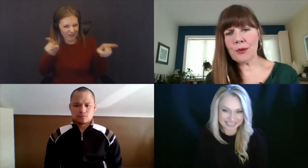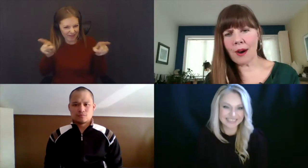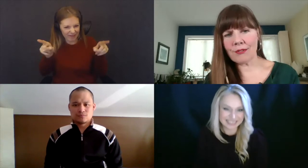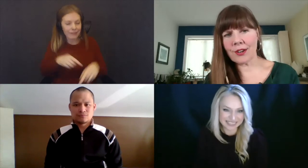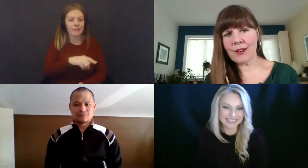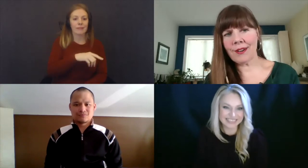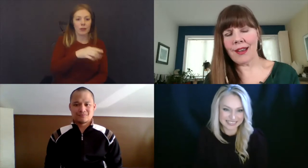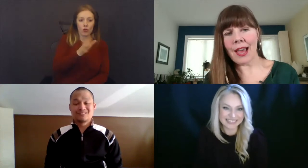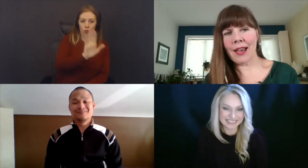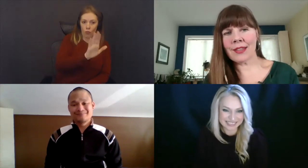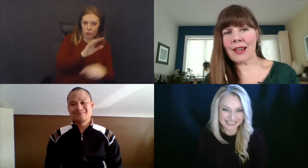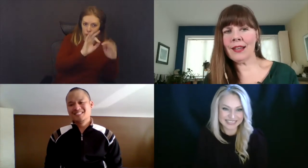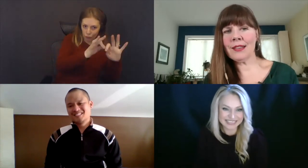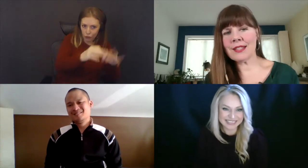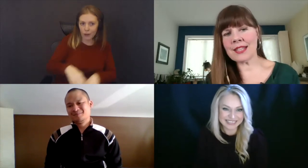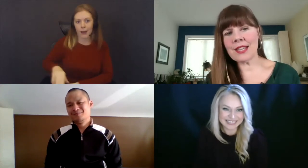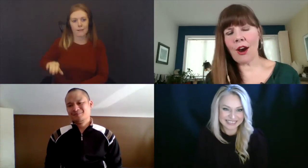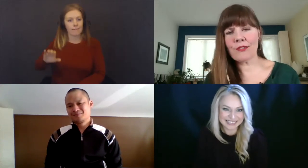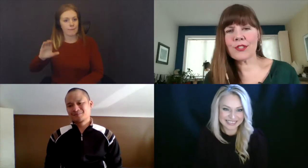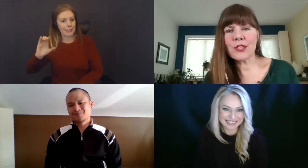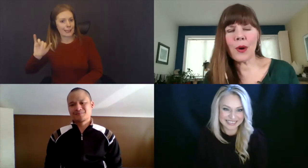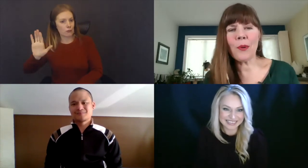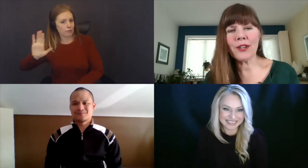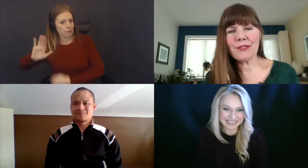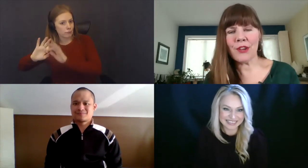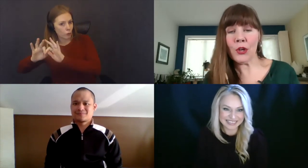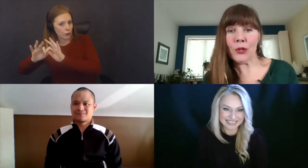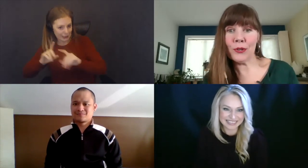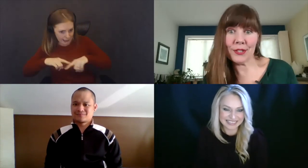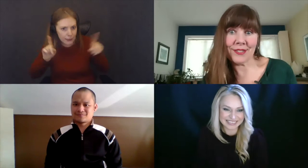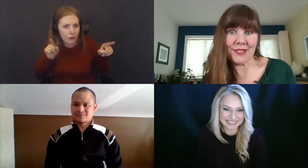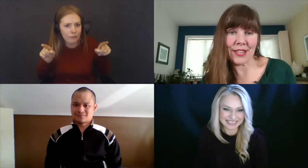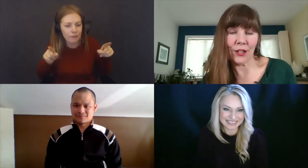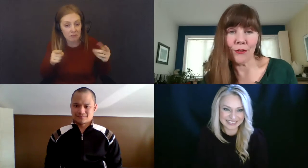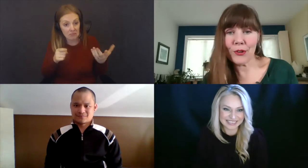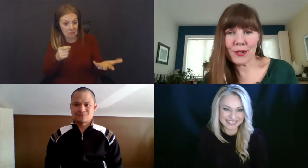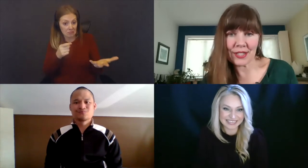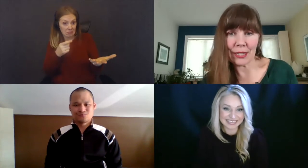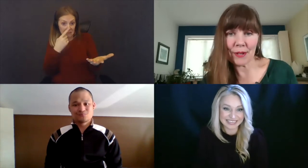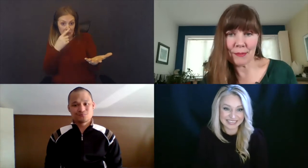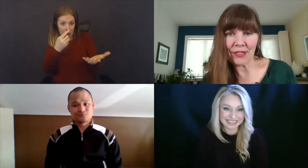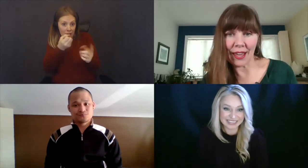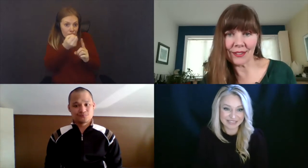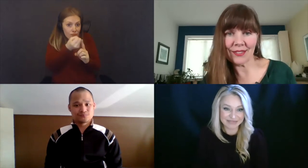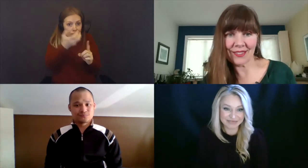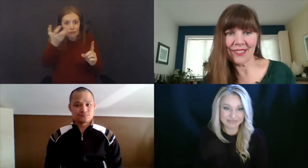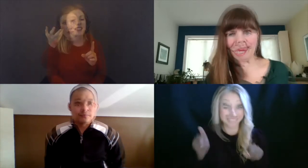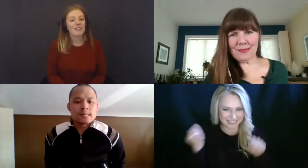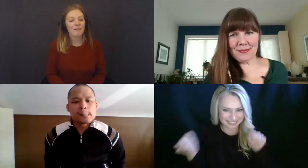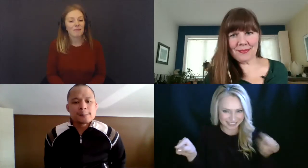interpretation you offer and the kind that Cindy offers. And so I wondered if you could tell our viewers a little bit about